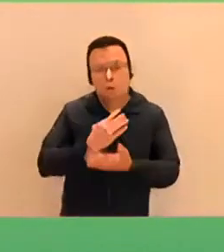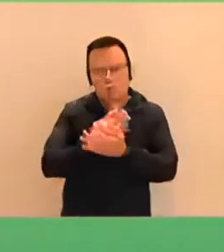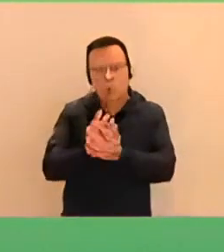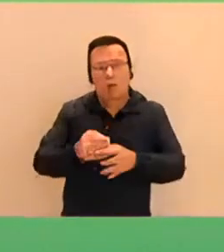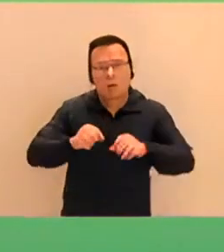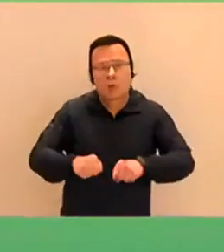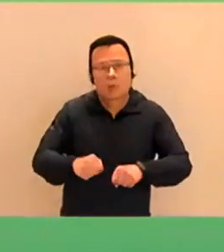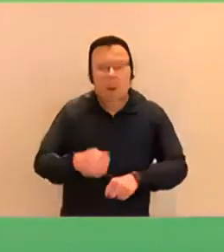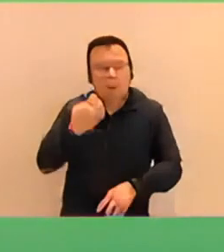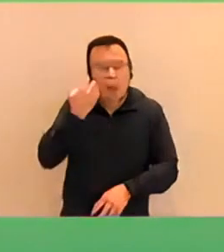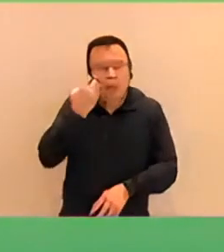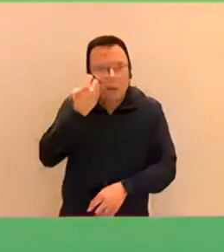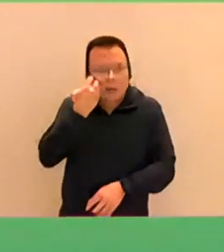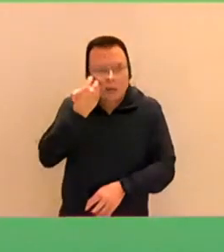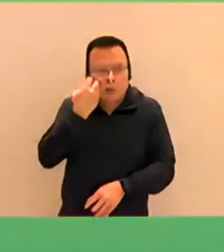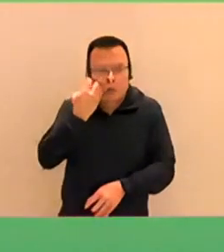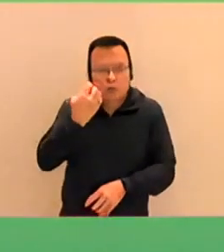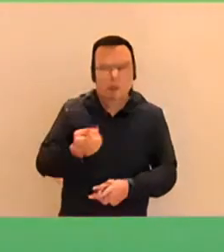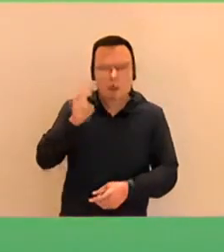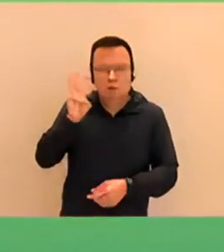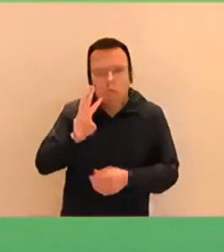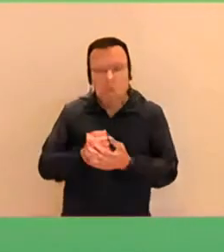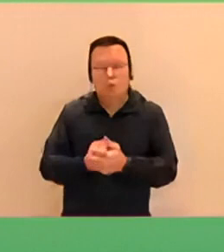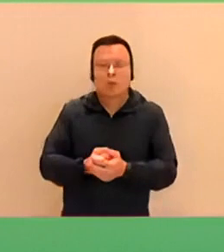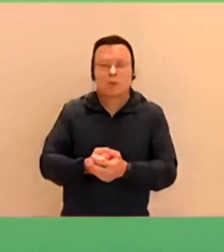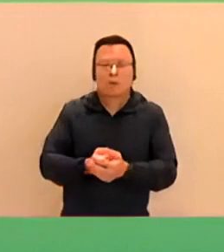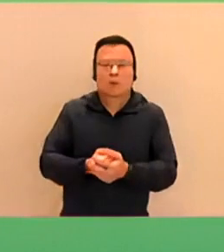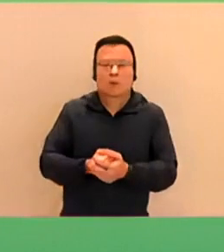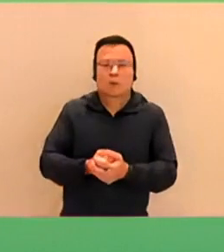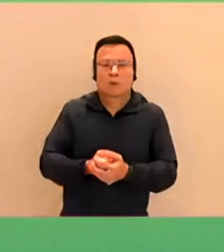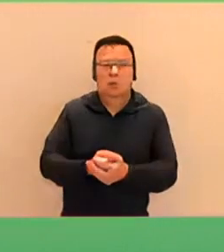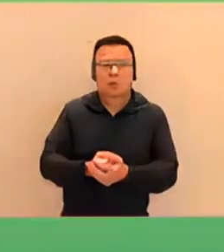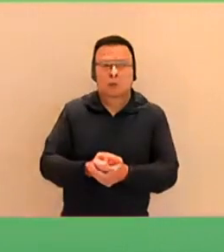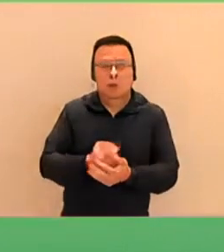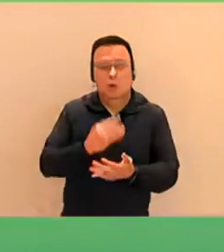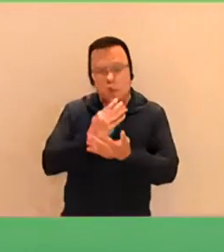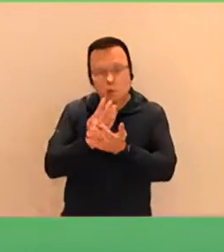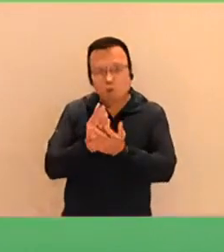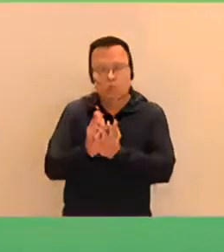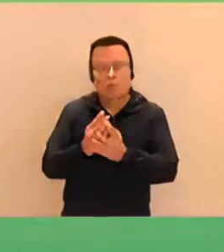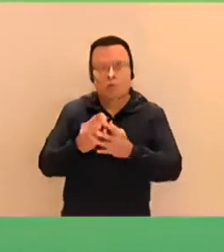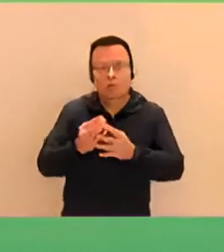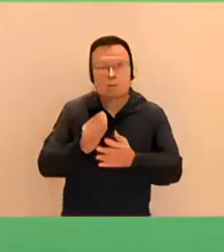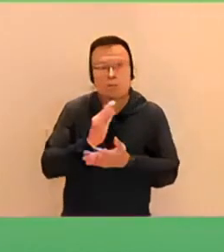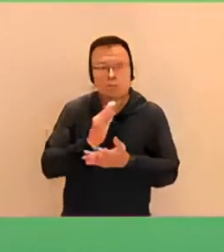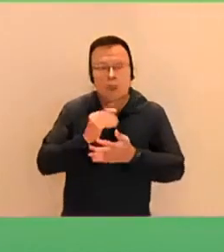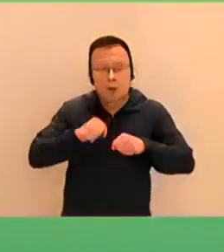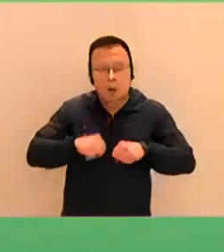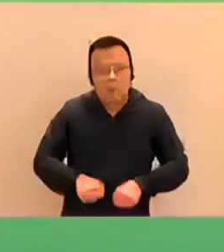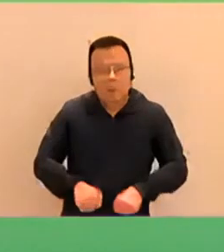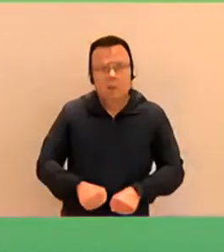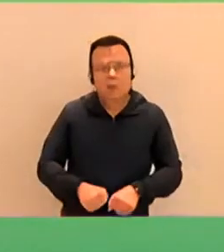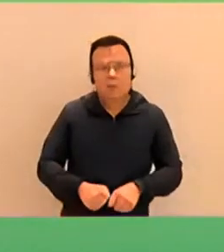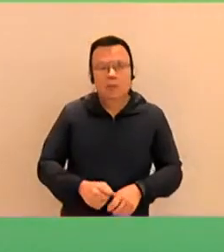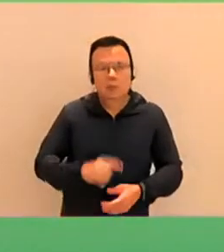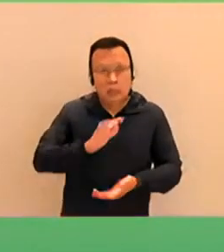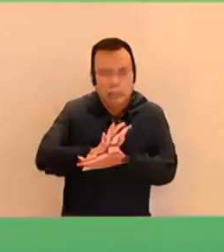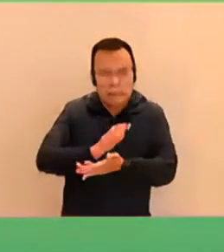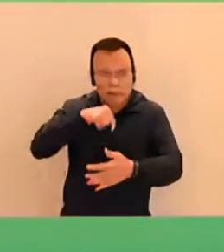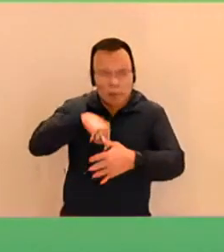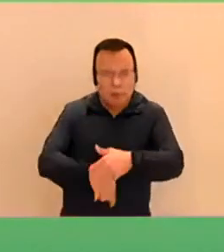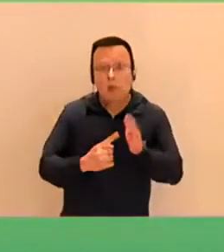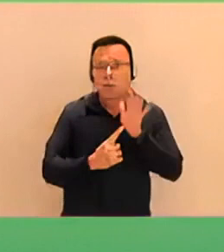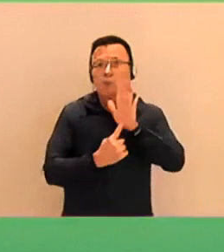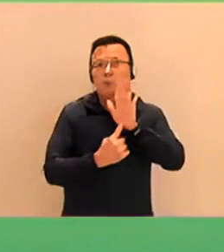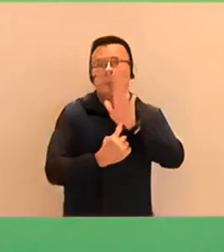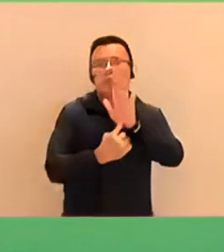And the pump consumes some kind of millions of electricity per year, and the saving potential is also millions. So think